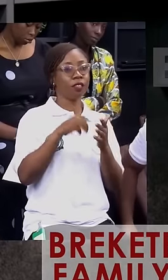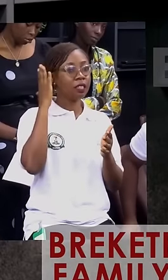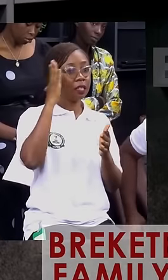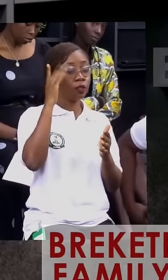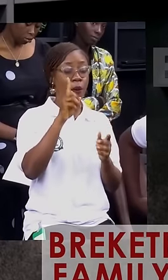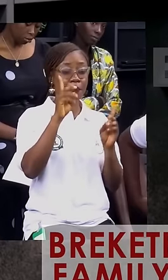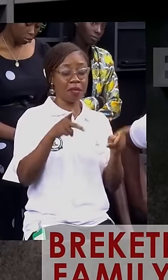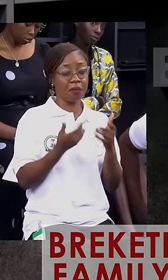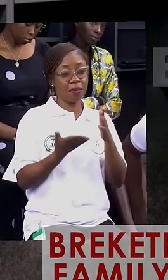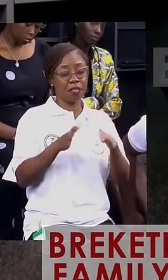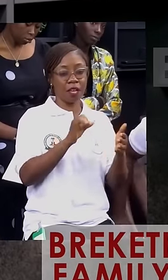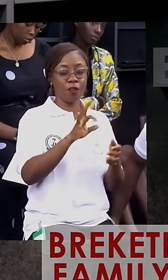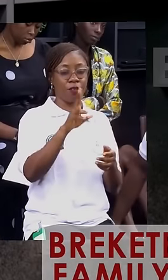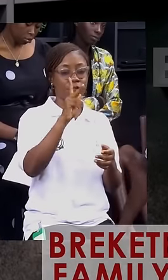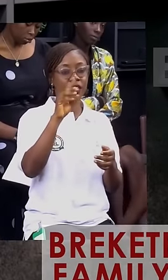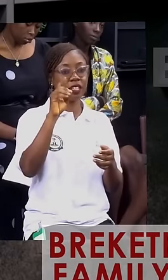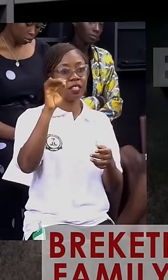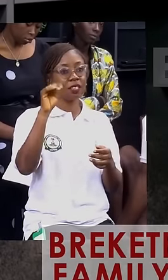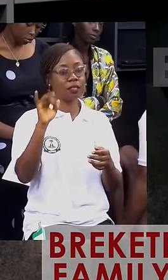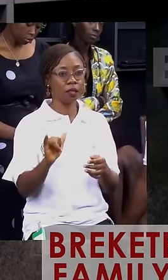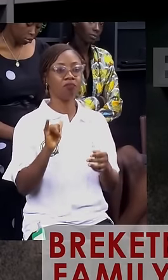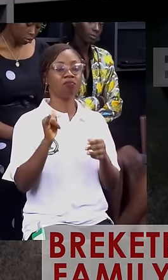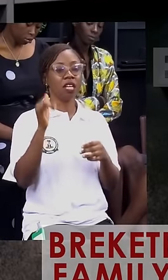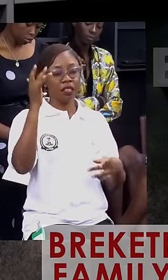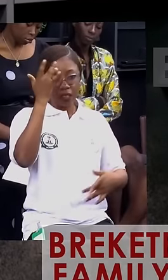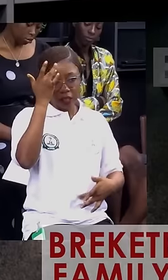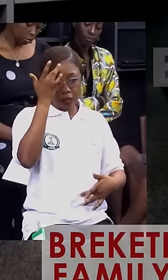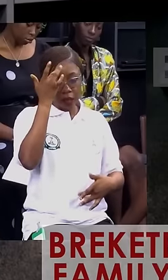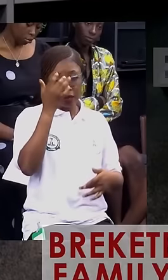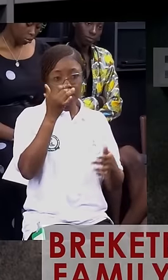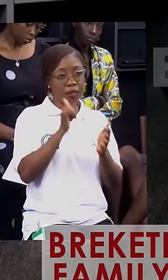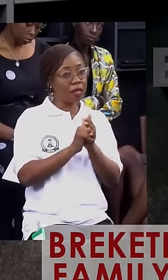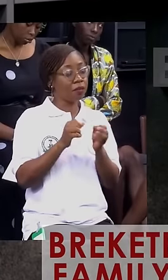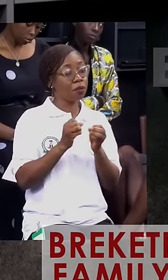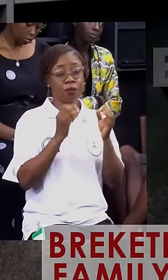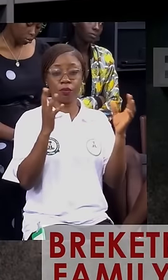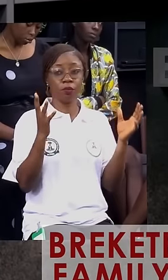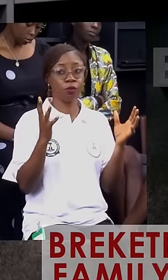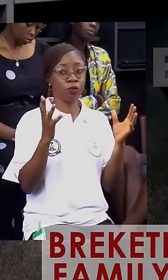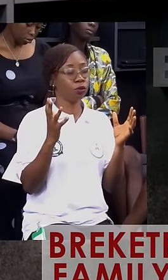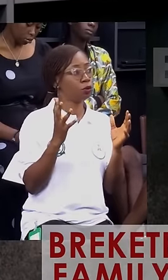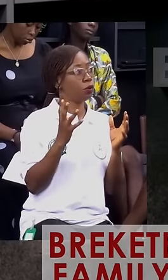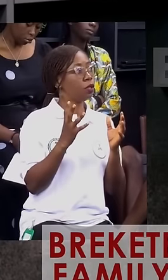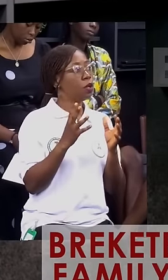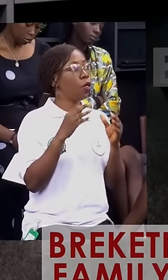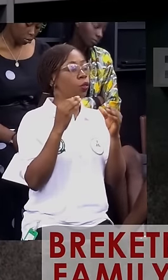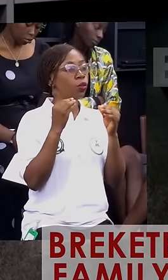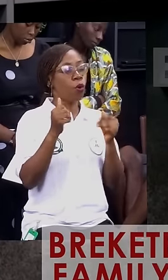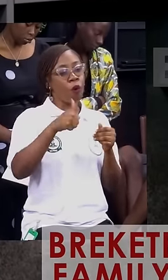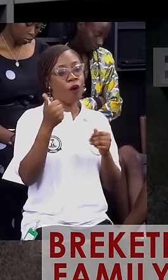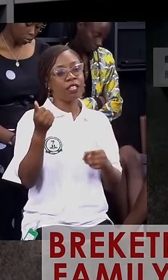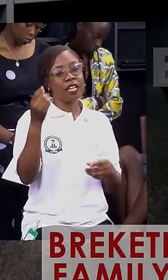have died of kidney disease. And it's huge. So there's no other